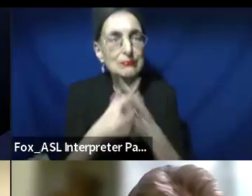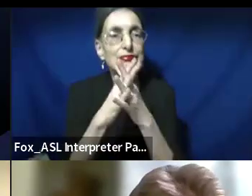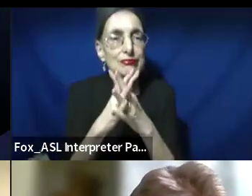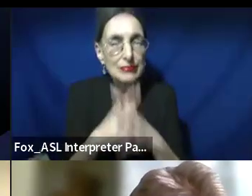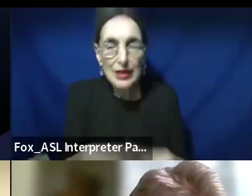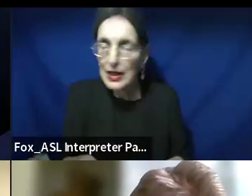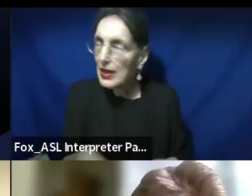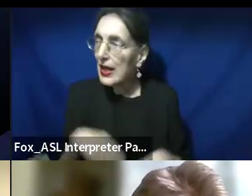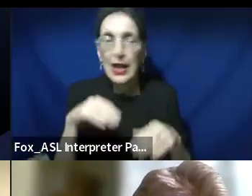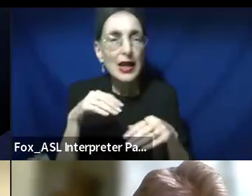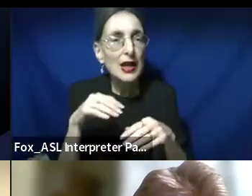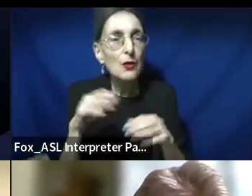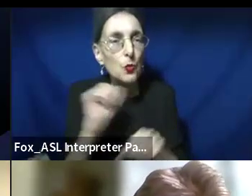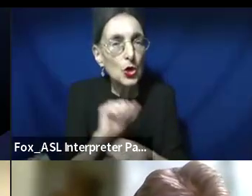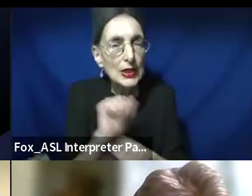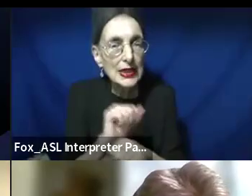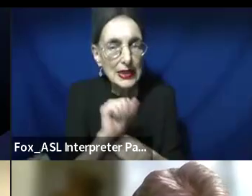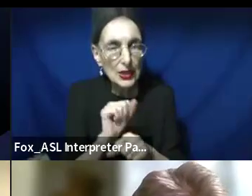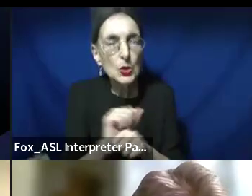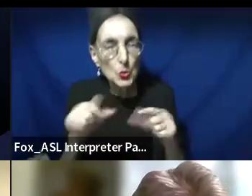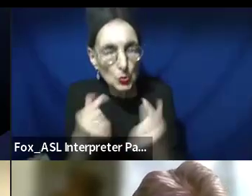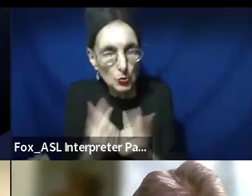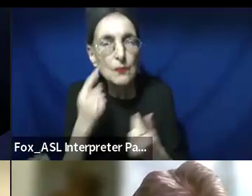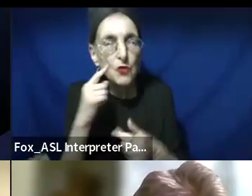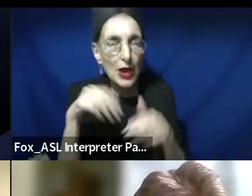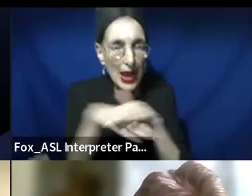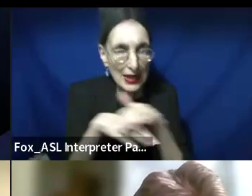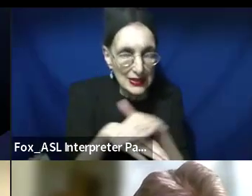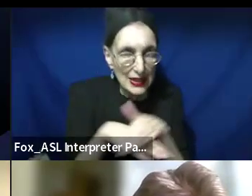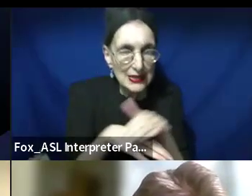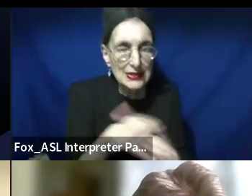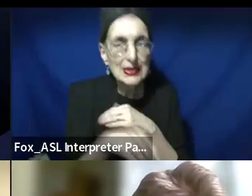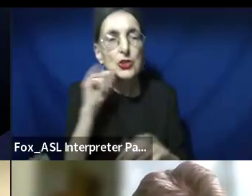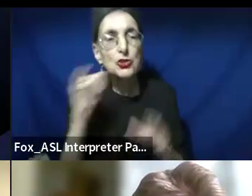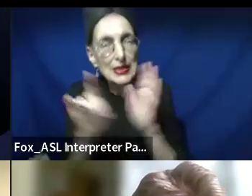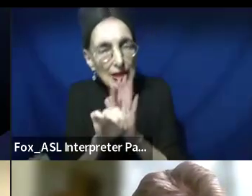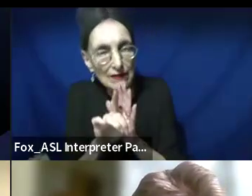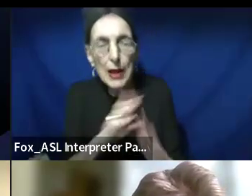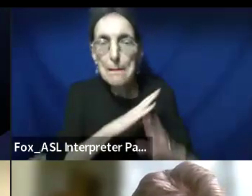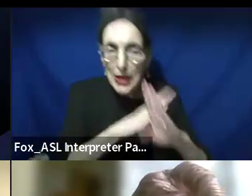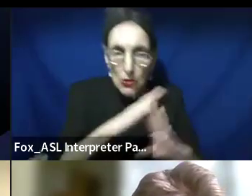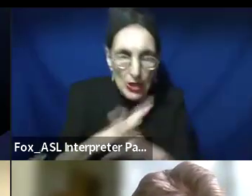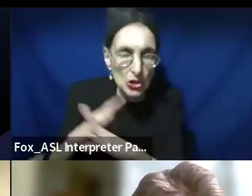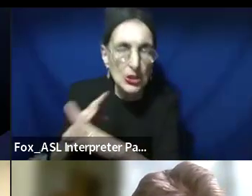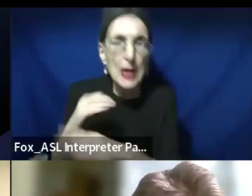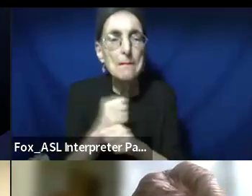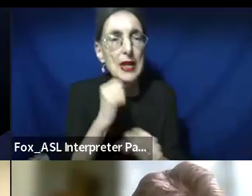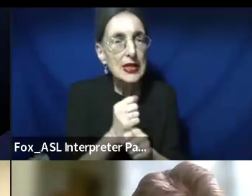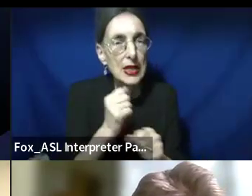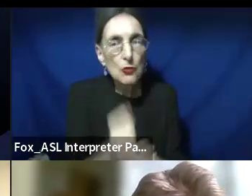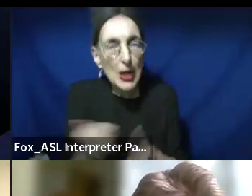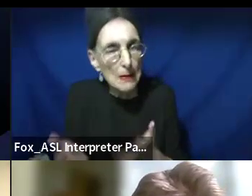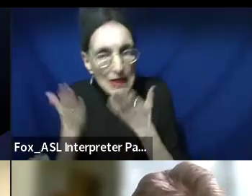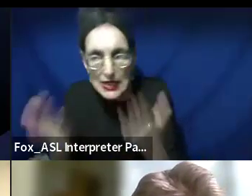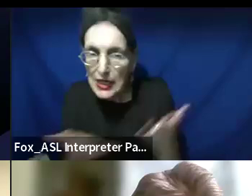to advise and give guidance to this initiative, identifying barriers and making recommendations for how we